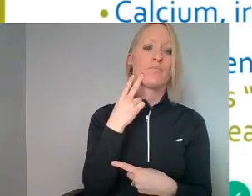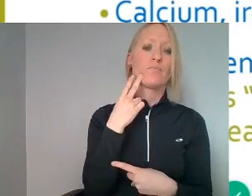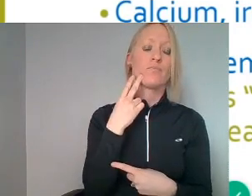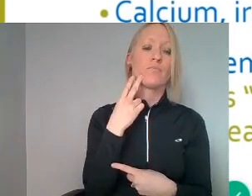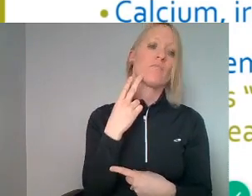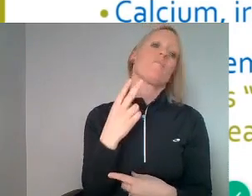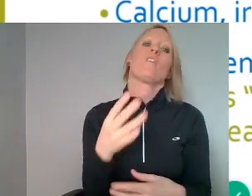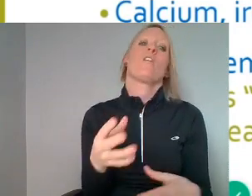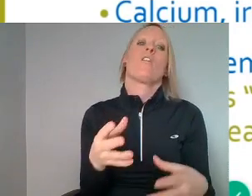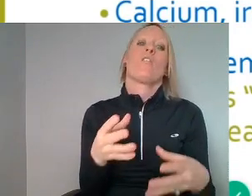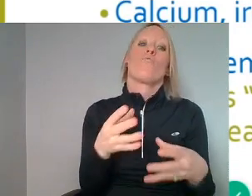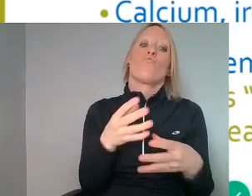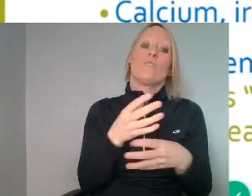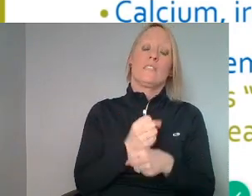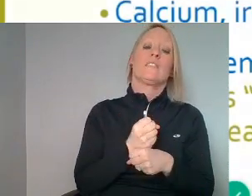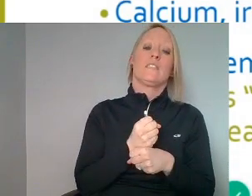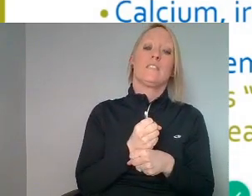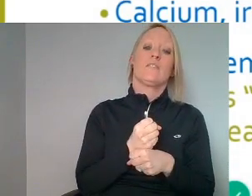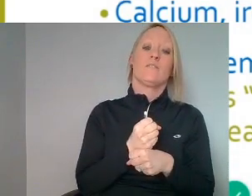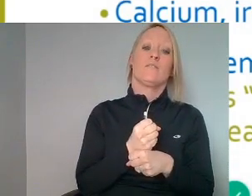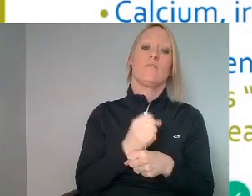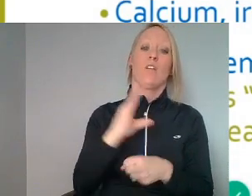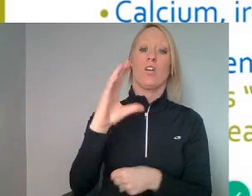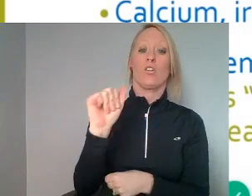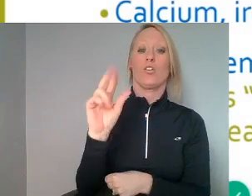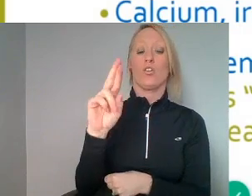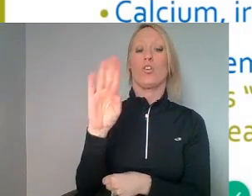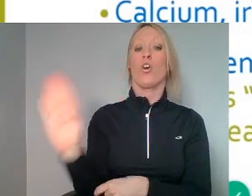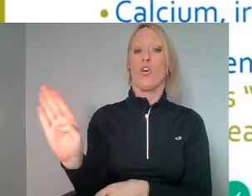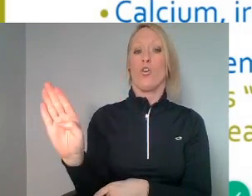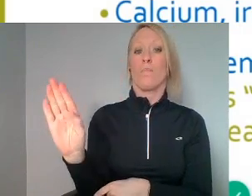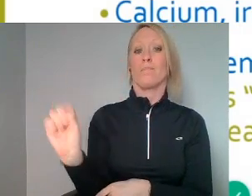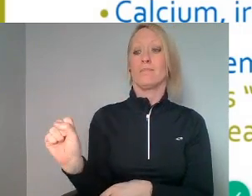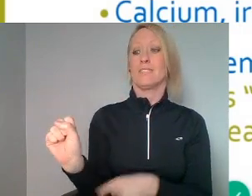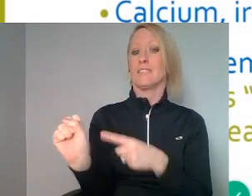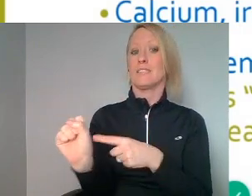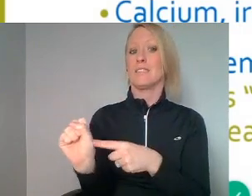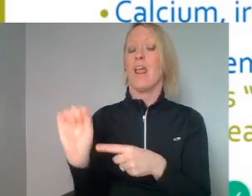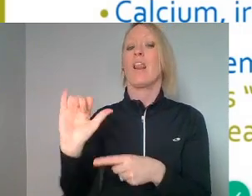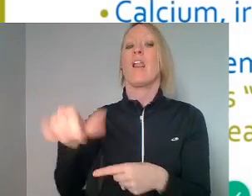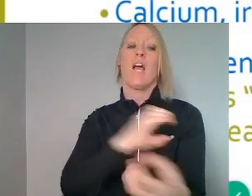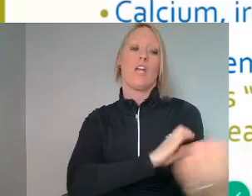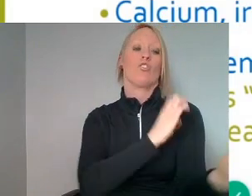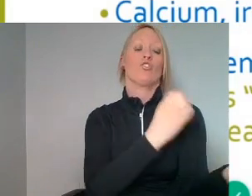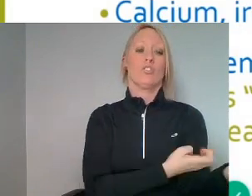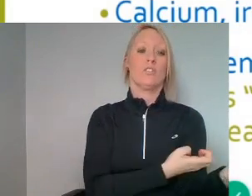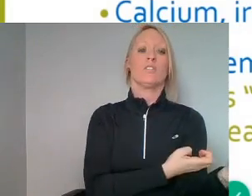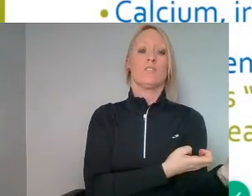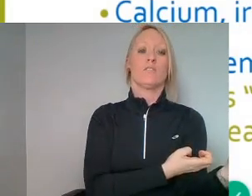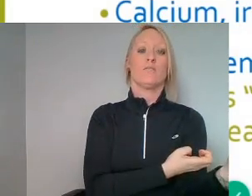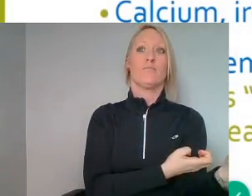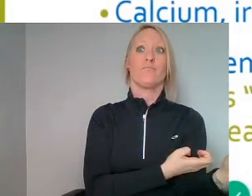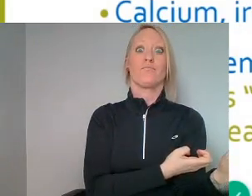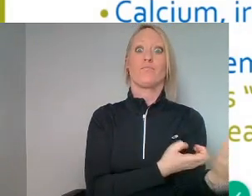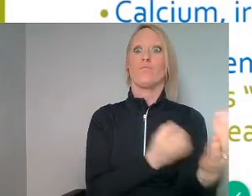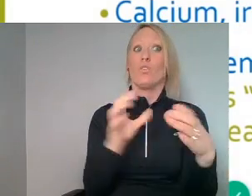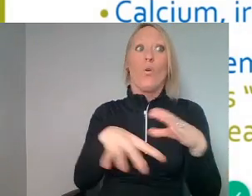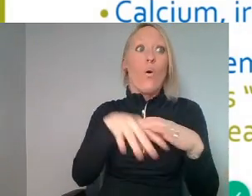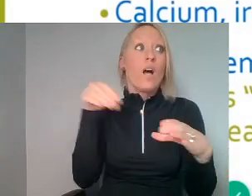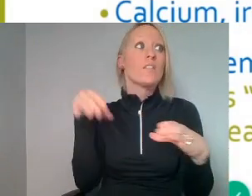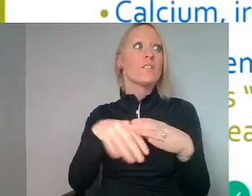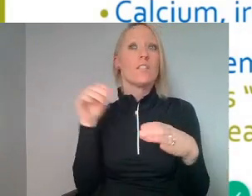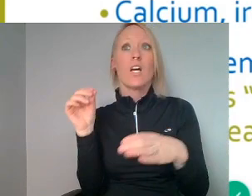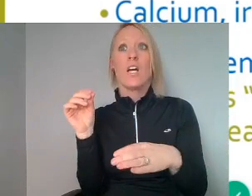our energy source. So from taking like a walk around the block with your dog, or if you're going to run a half mile, you're going to need